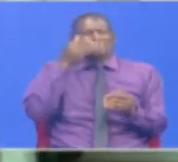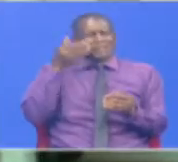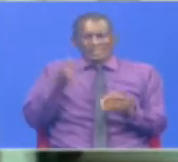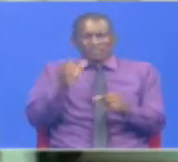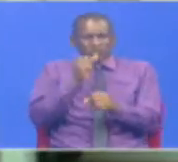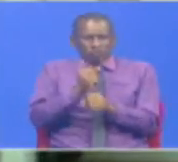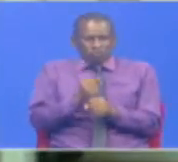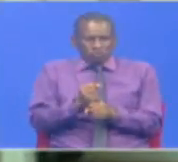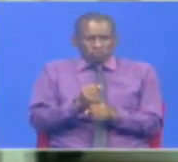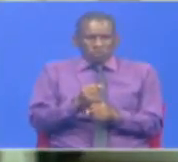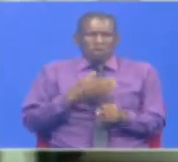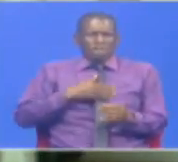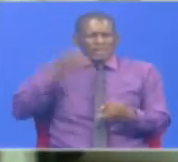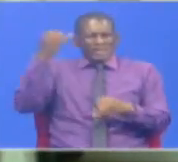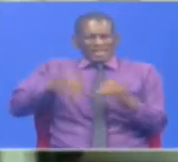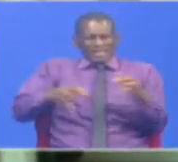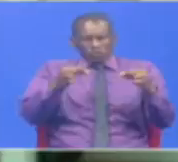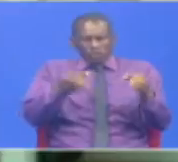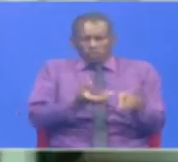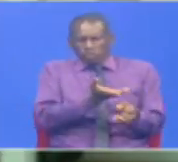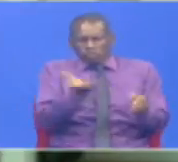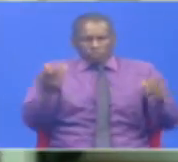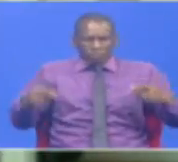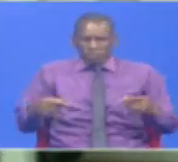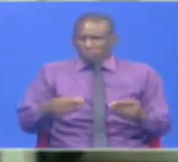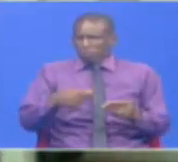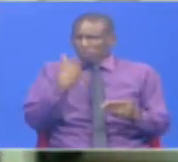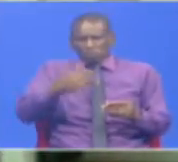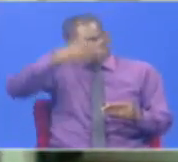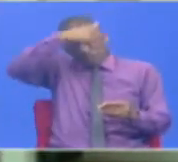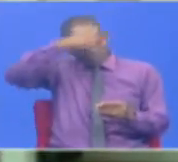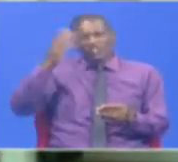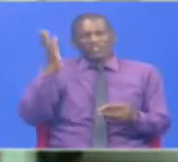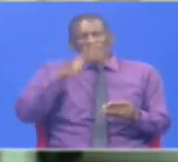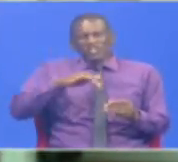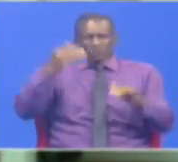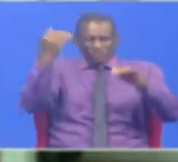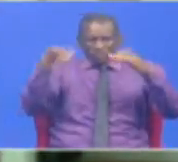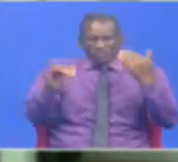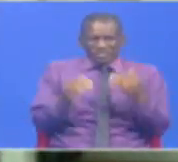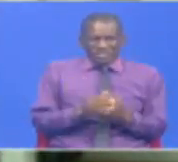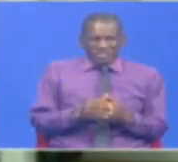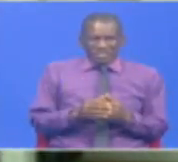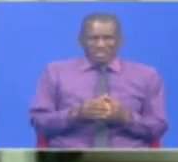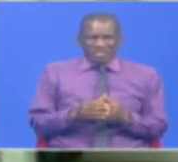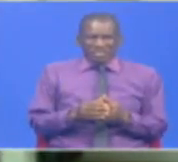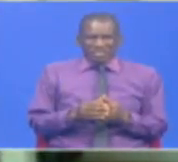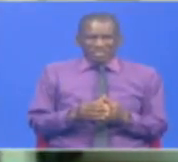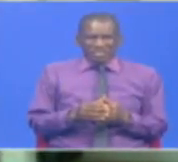My parting shot to those guys who have recently graduated is, number